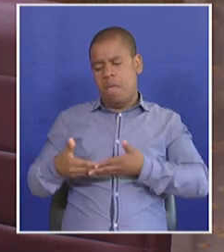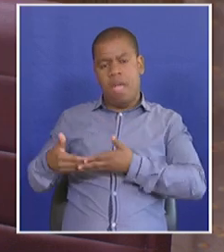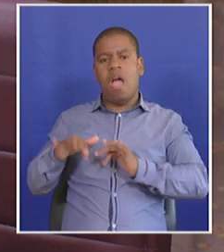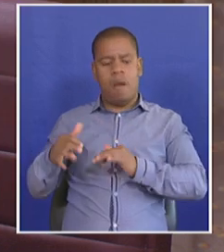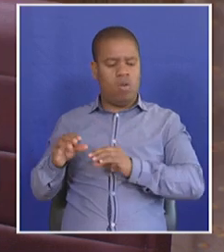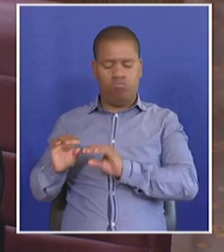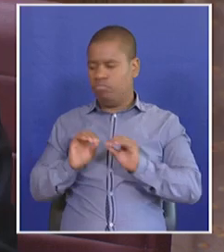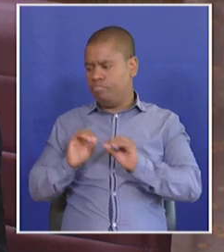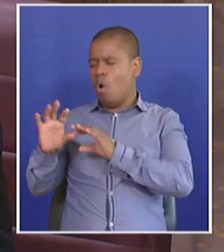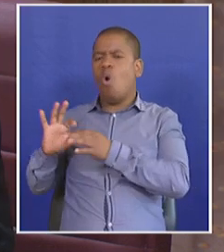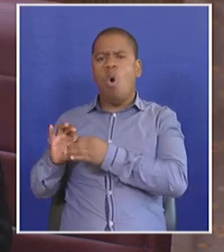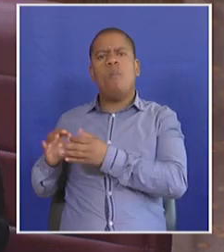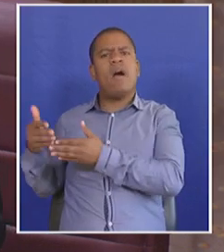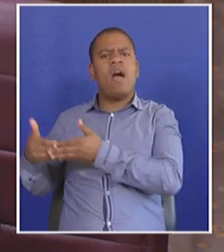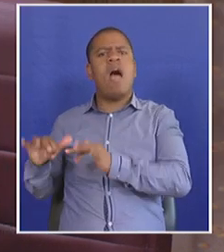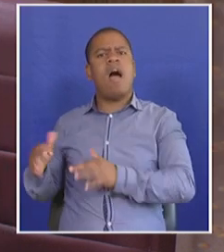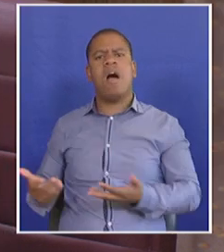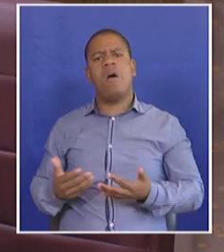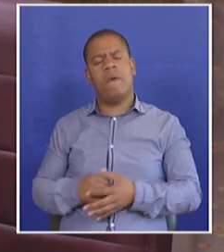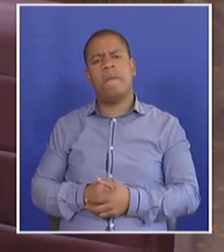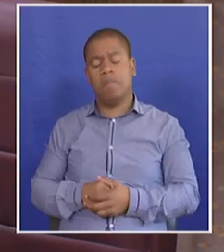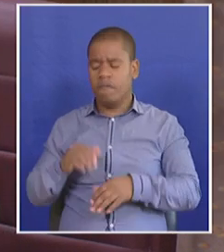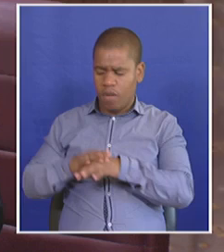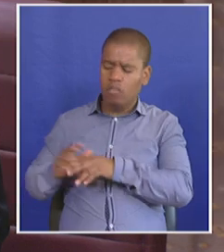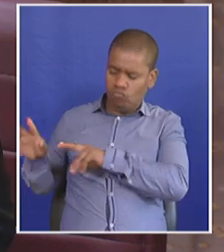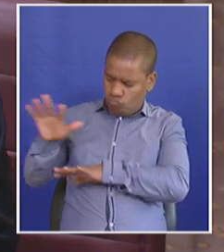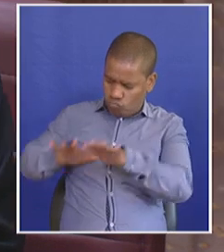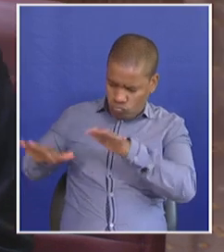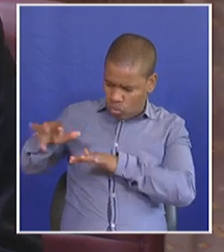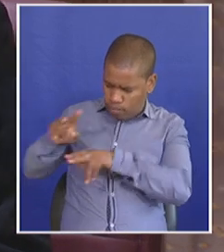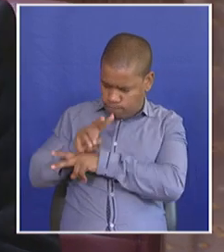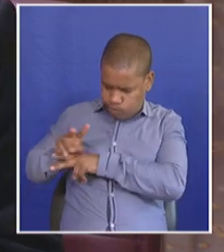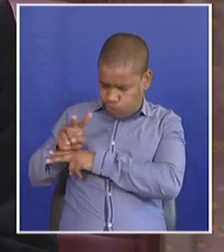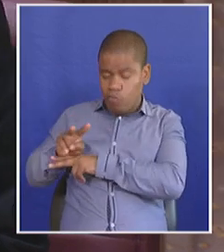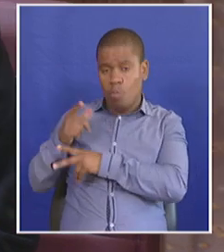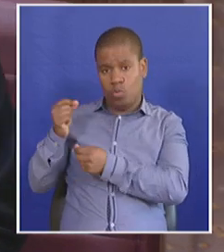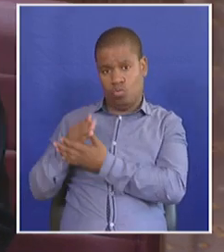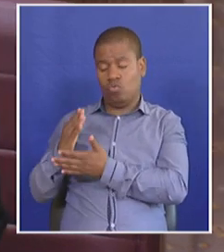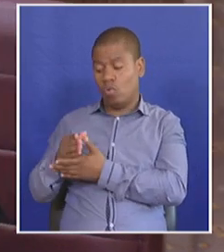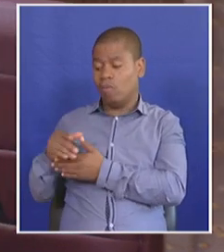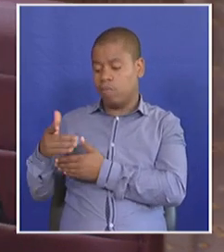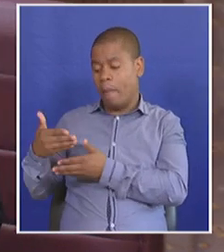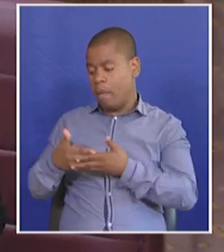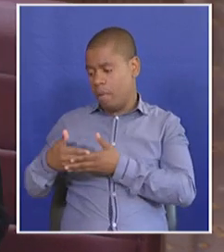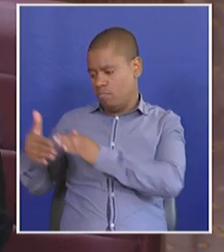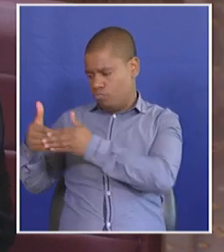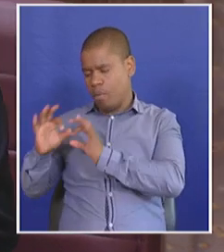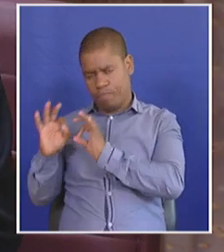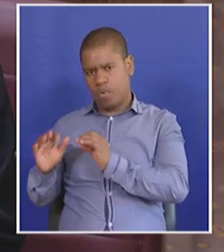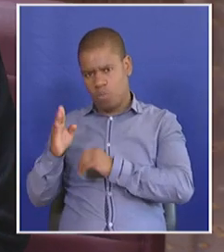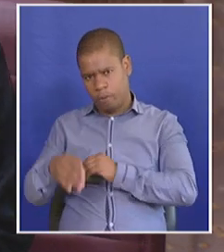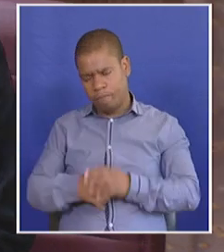the Department of Social Development social workers is conducting screening and background assessments of alternative